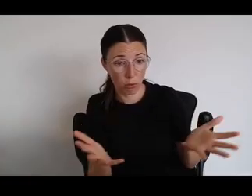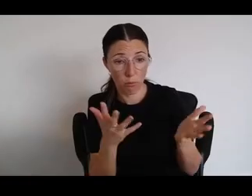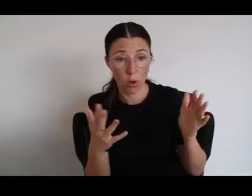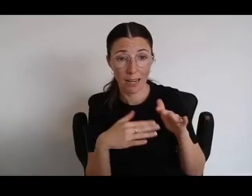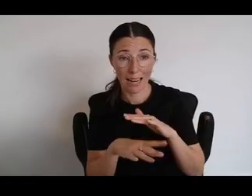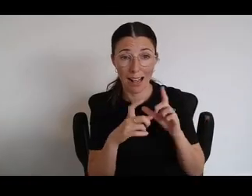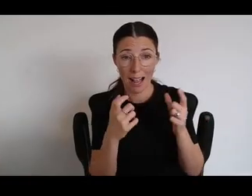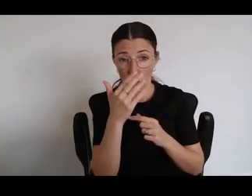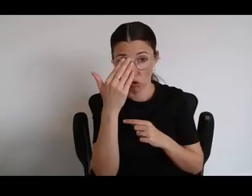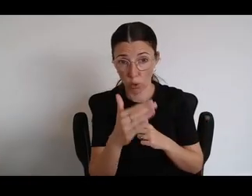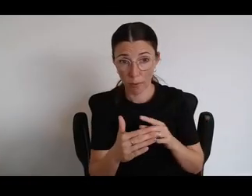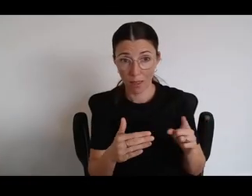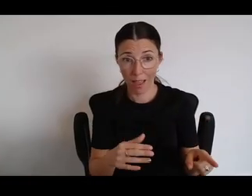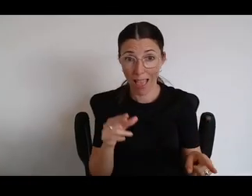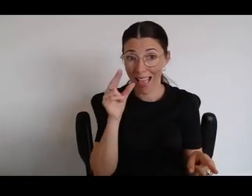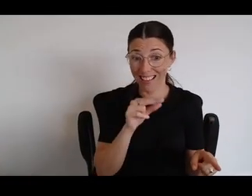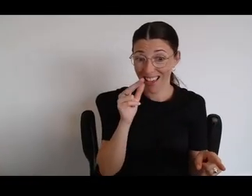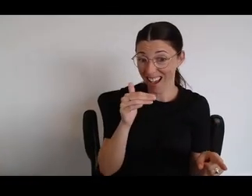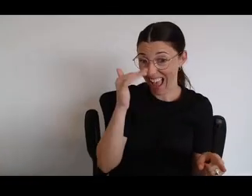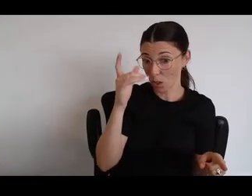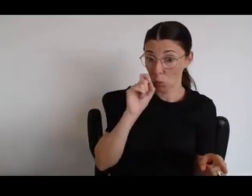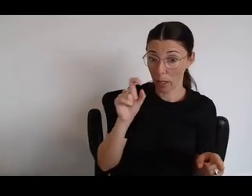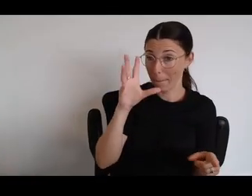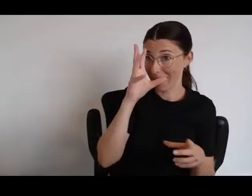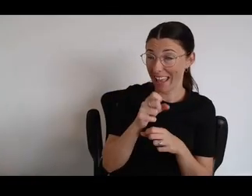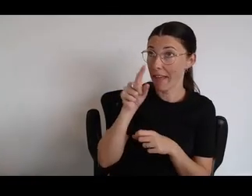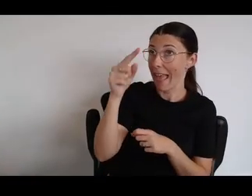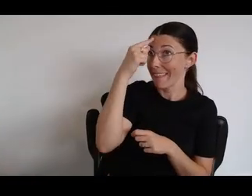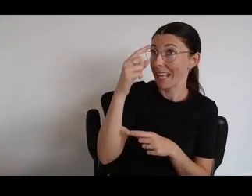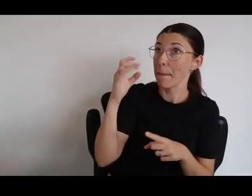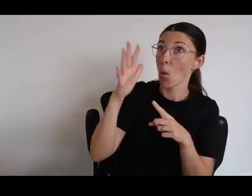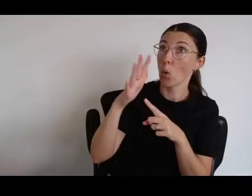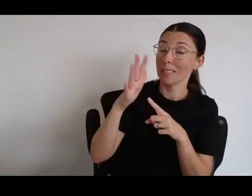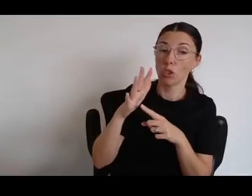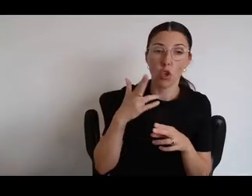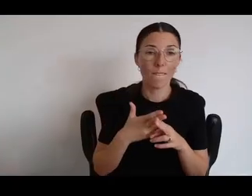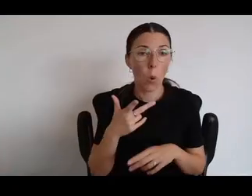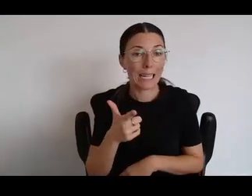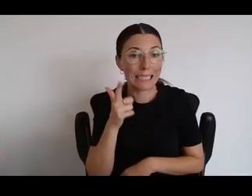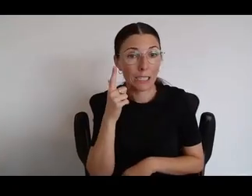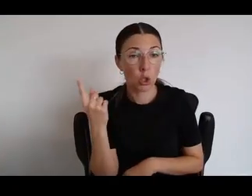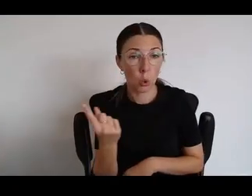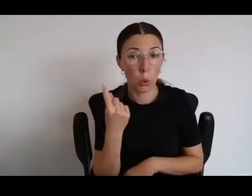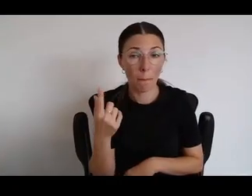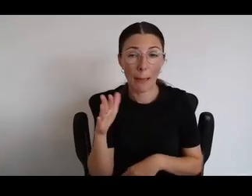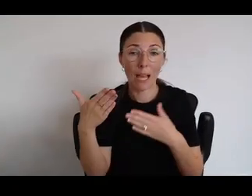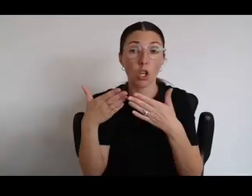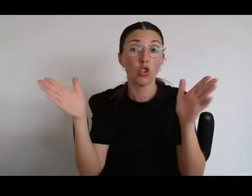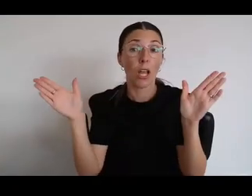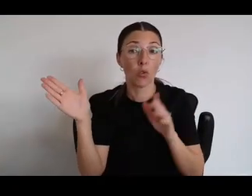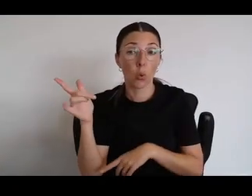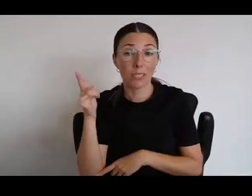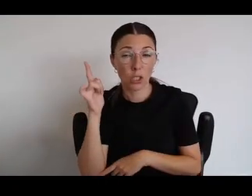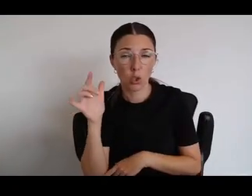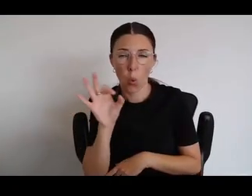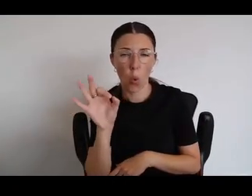will believe that's what adults think is important. So for a teacher who maybe is a general teacher or not in arts,